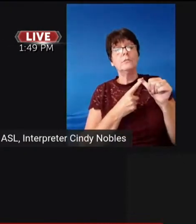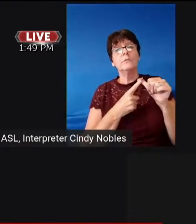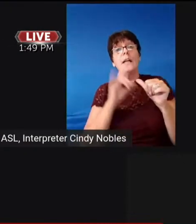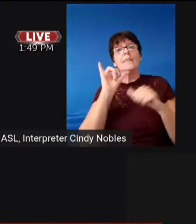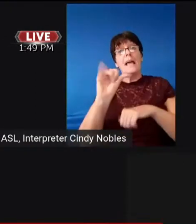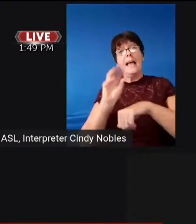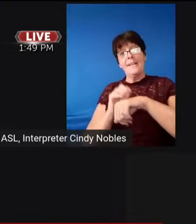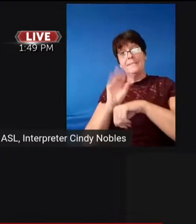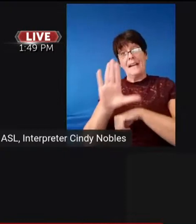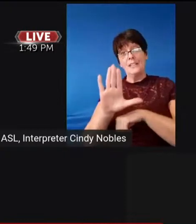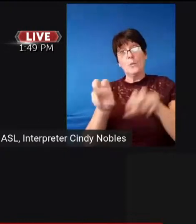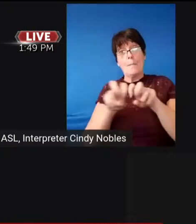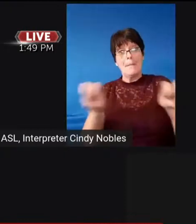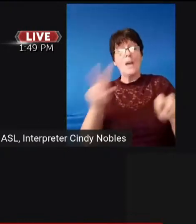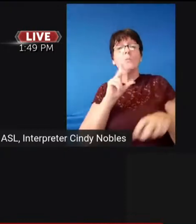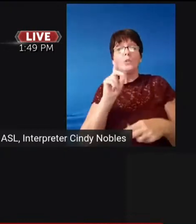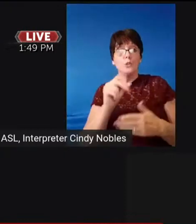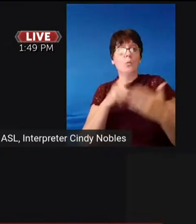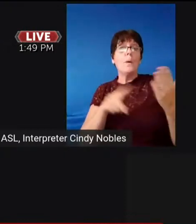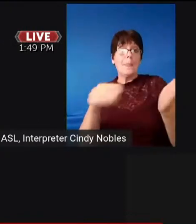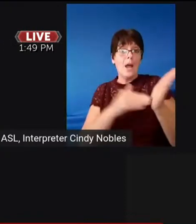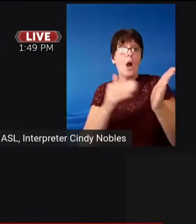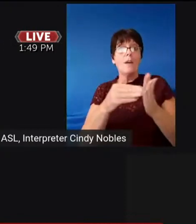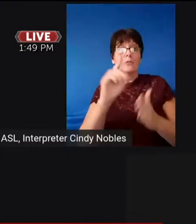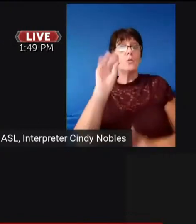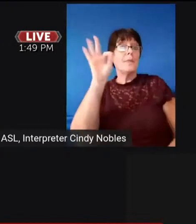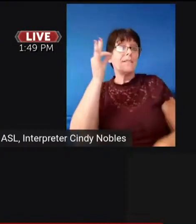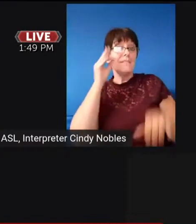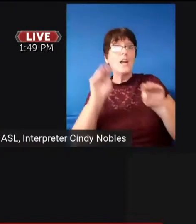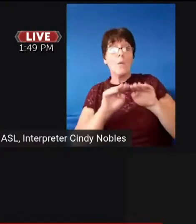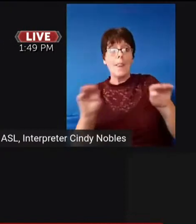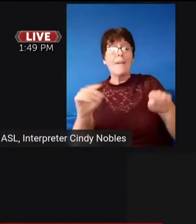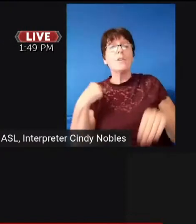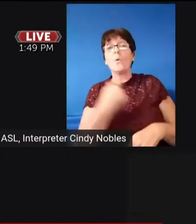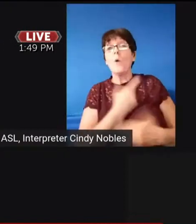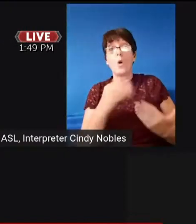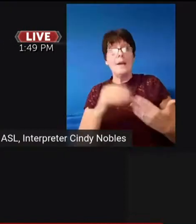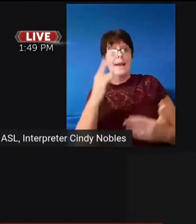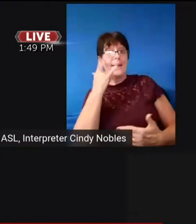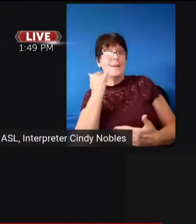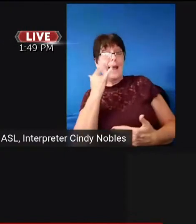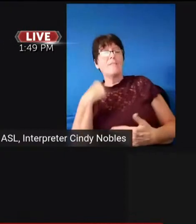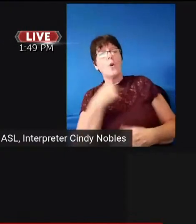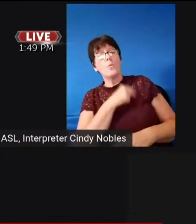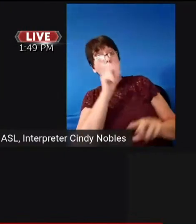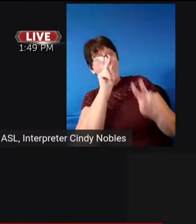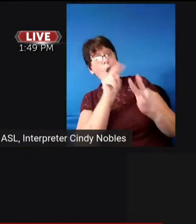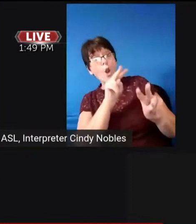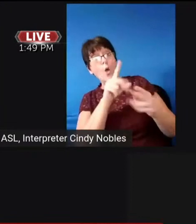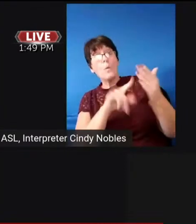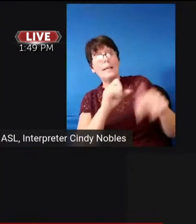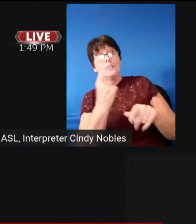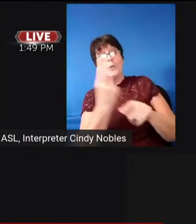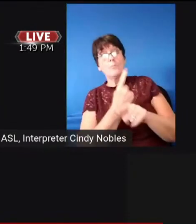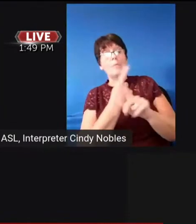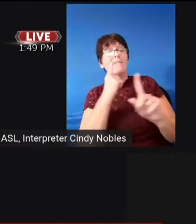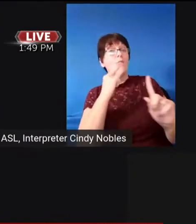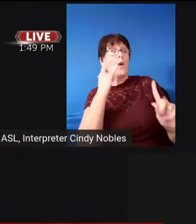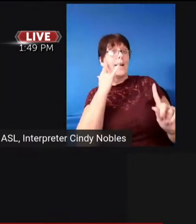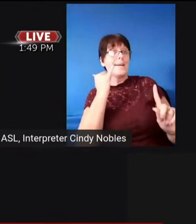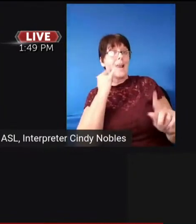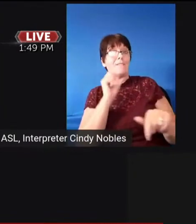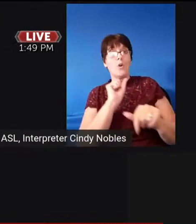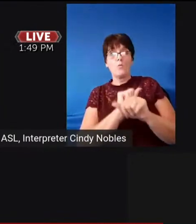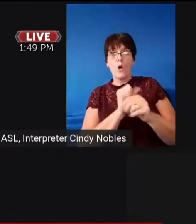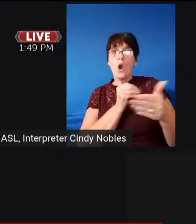advisory panel will do what they often do at the federal level, and we always in California take a close look at what's appropriate for Californians, working